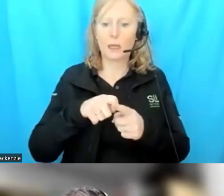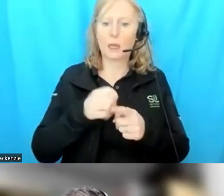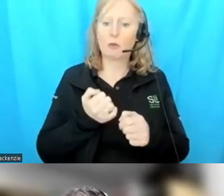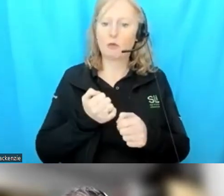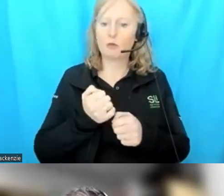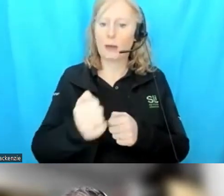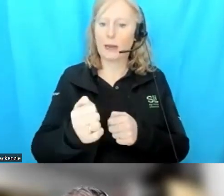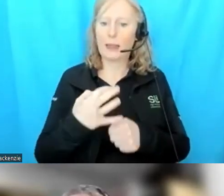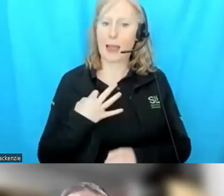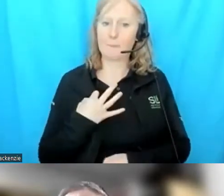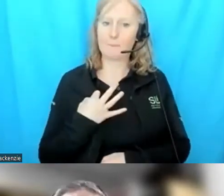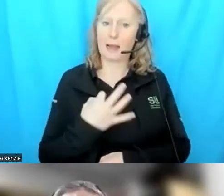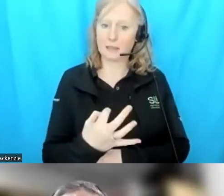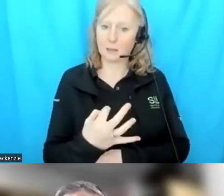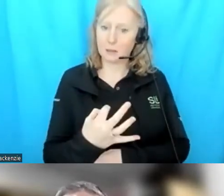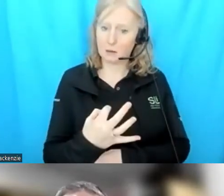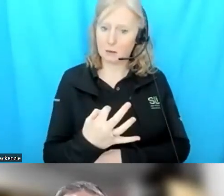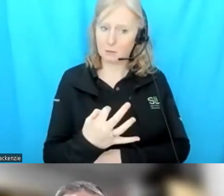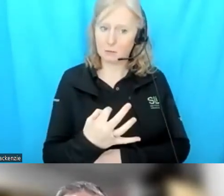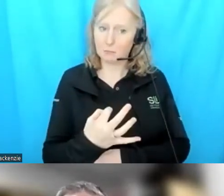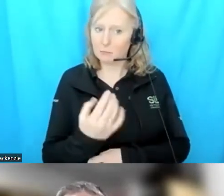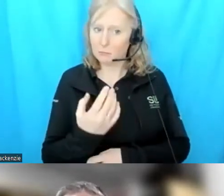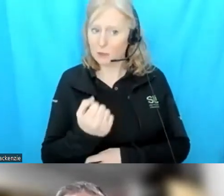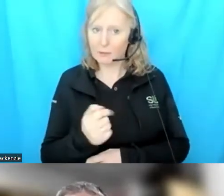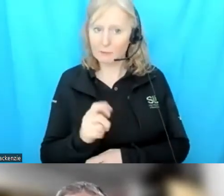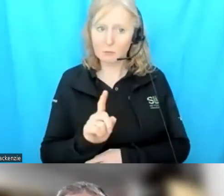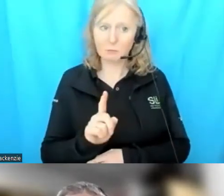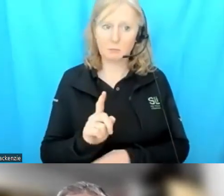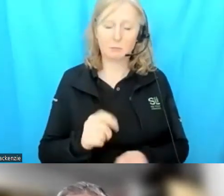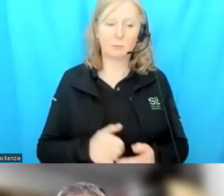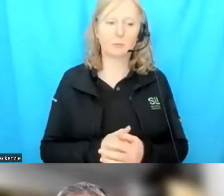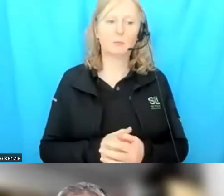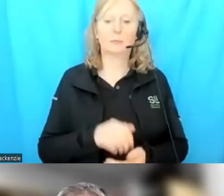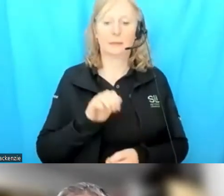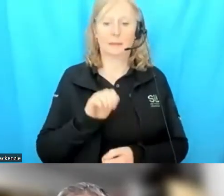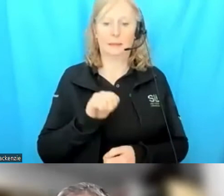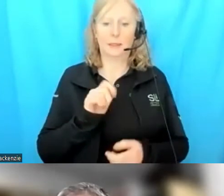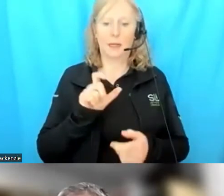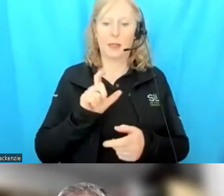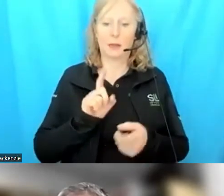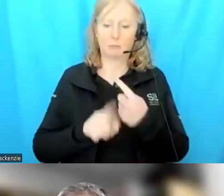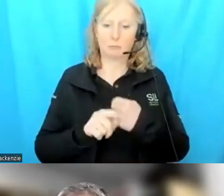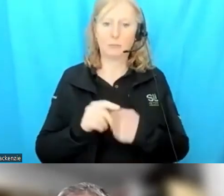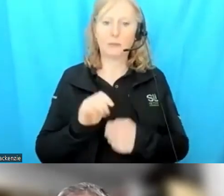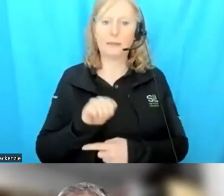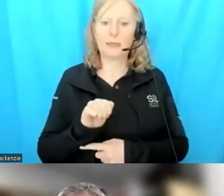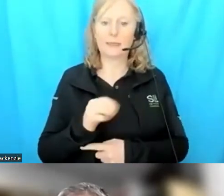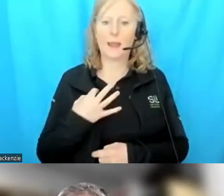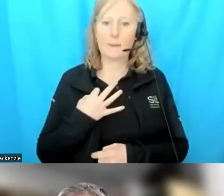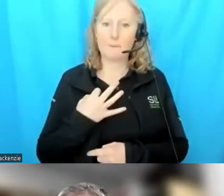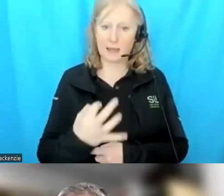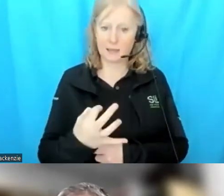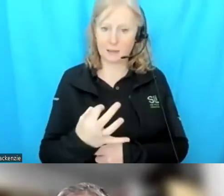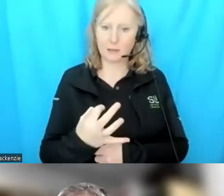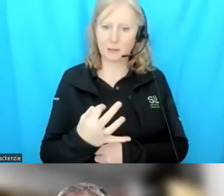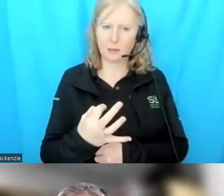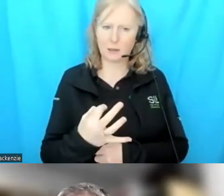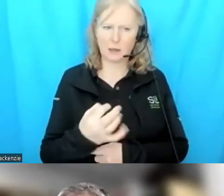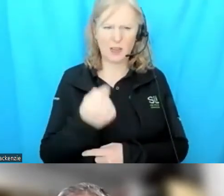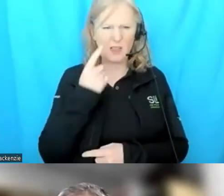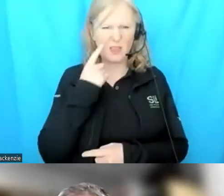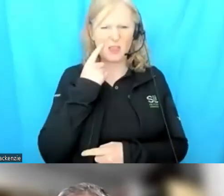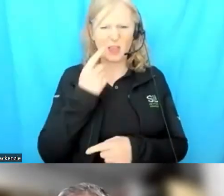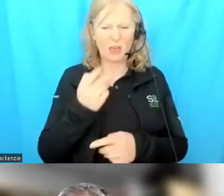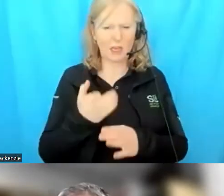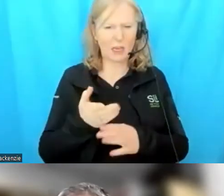much dealings with that person? Yeah, so on the ambassador, yes. So the former one, I think they changed last year.